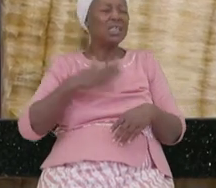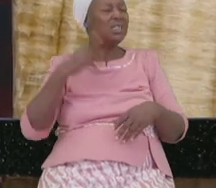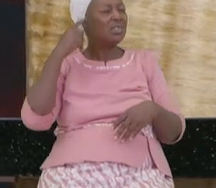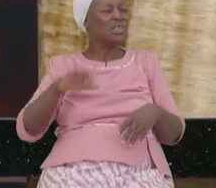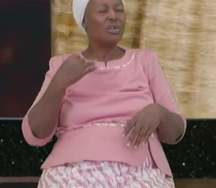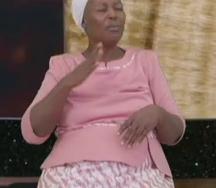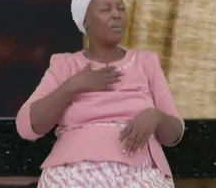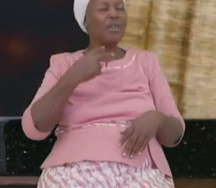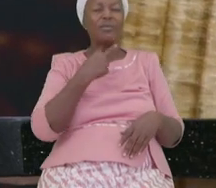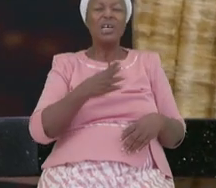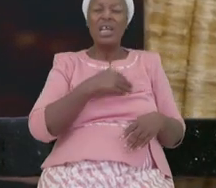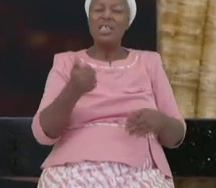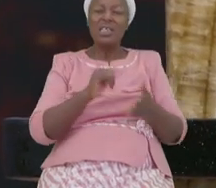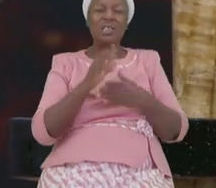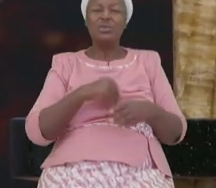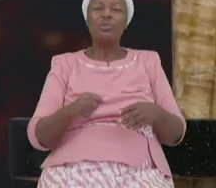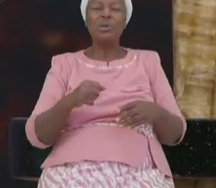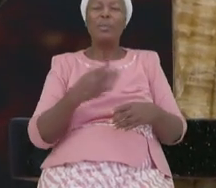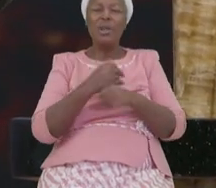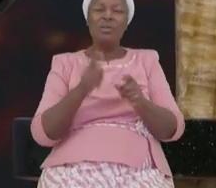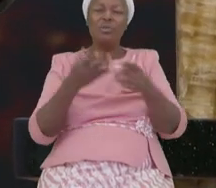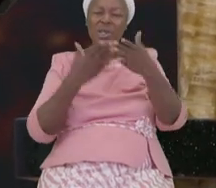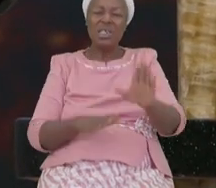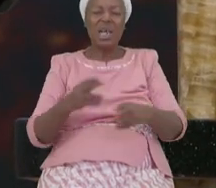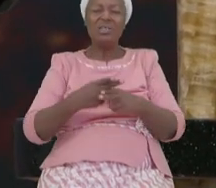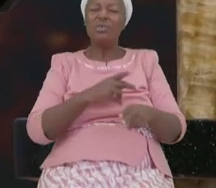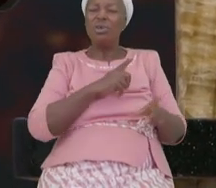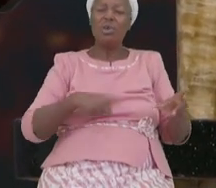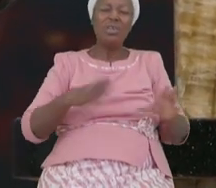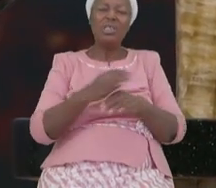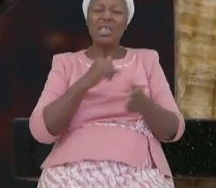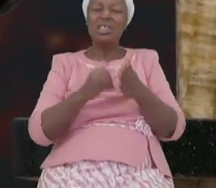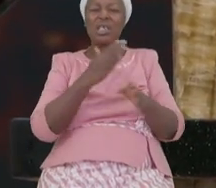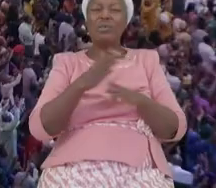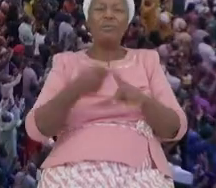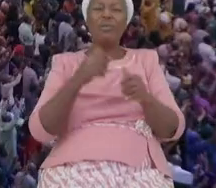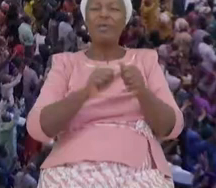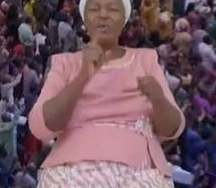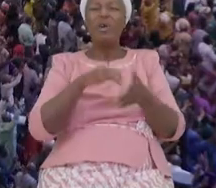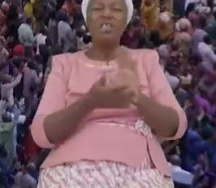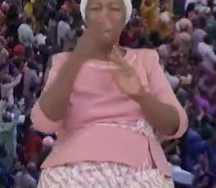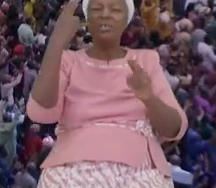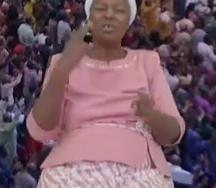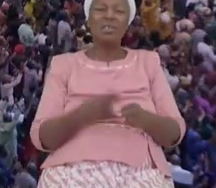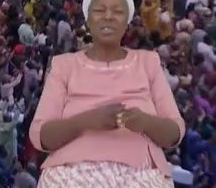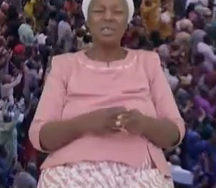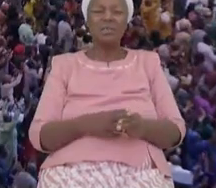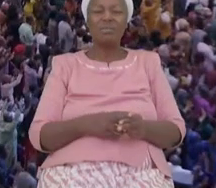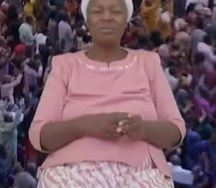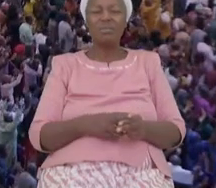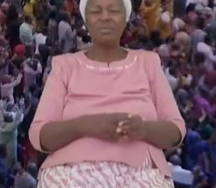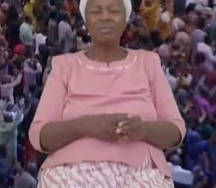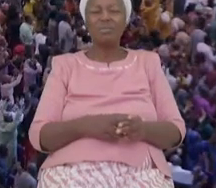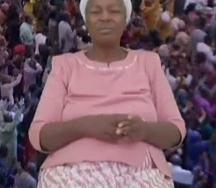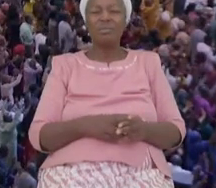voice, anything that will cut their life short, take it away from everyone in Jesus' name.